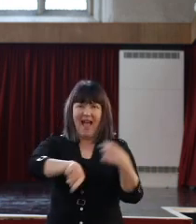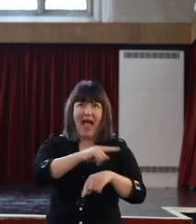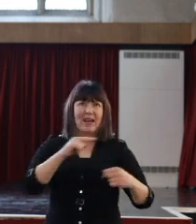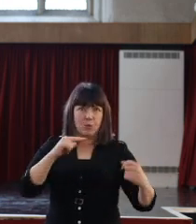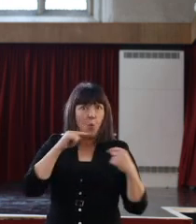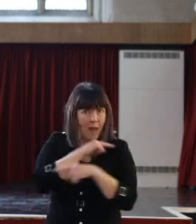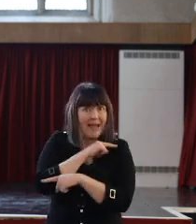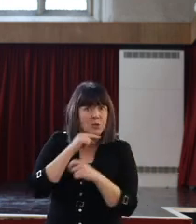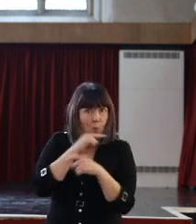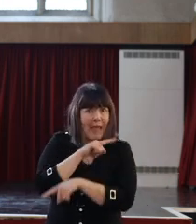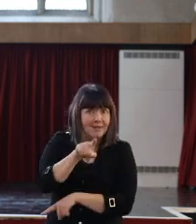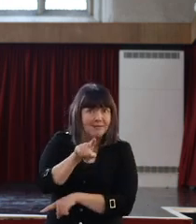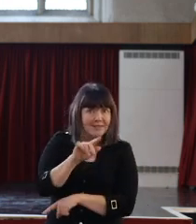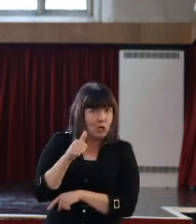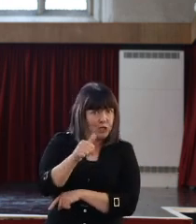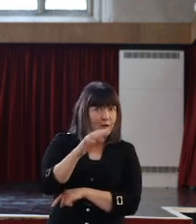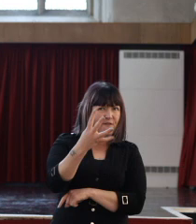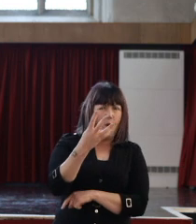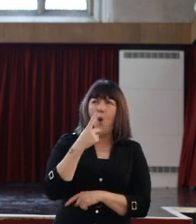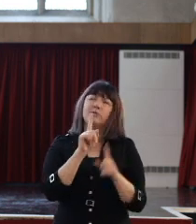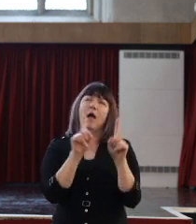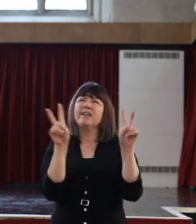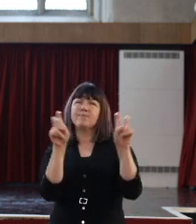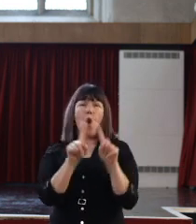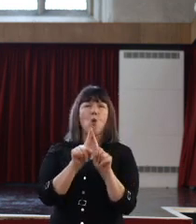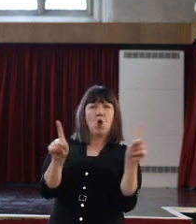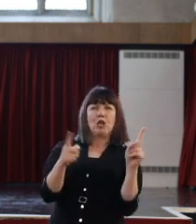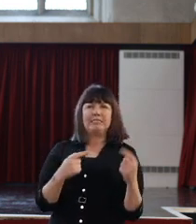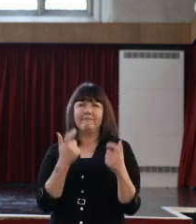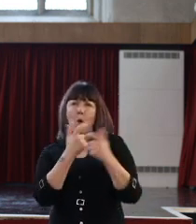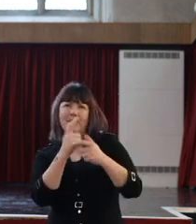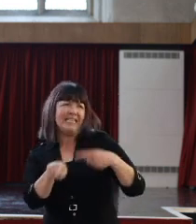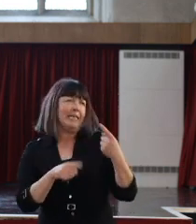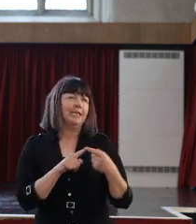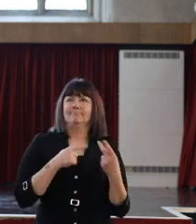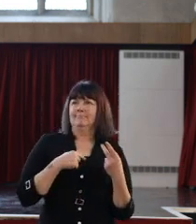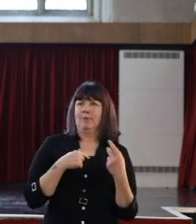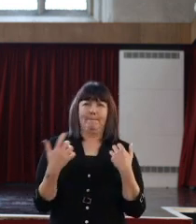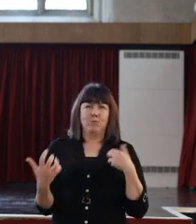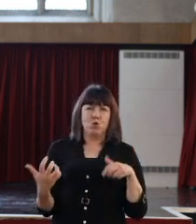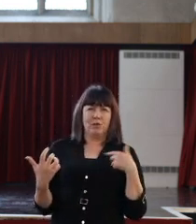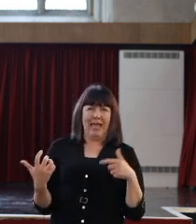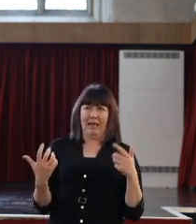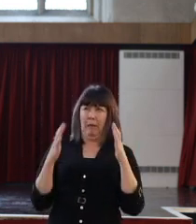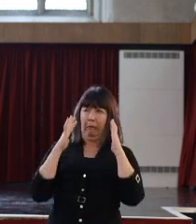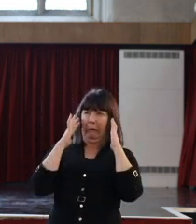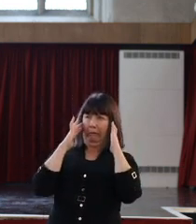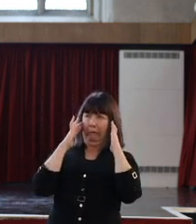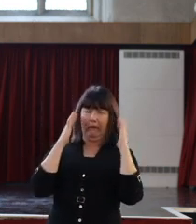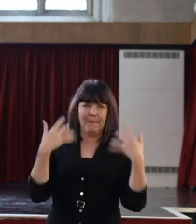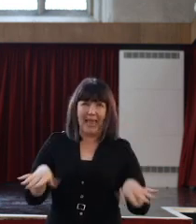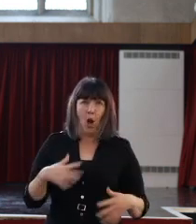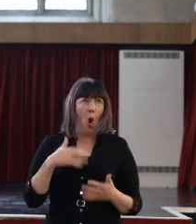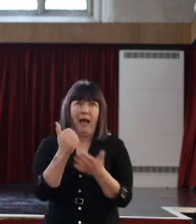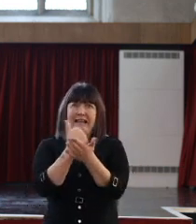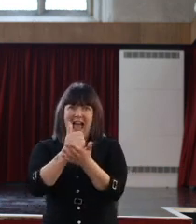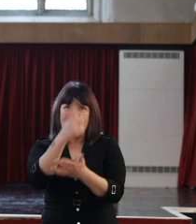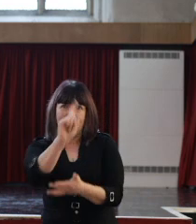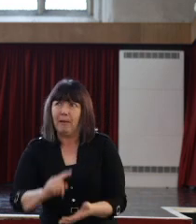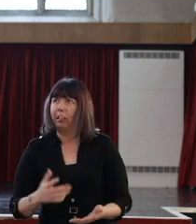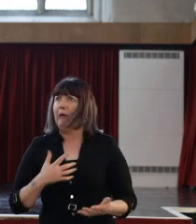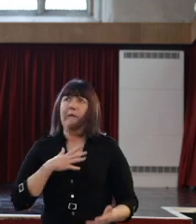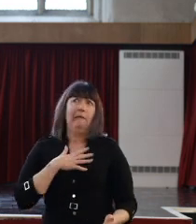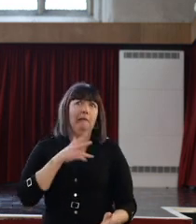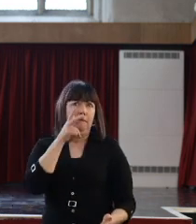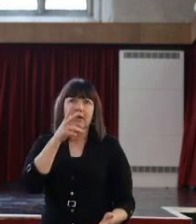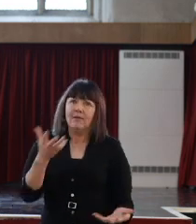back then. It had alternative comedy, alternative music, strange and subversive programming, gay people. It was amazing. And it